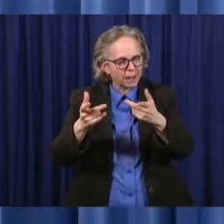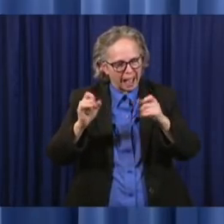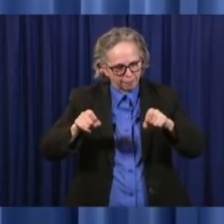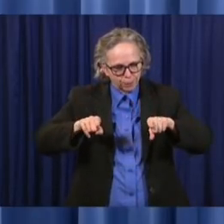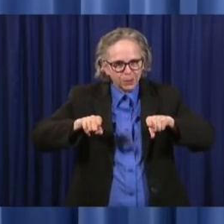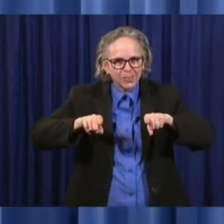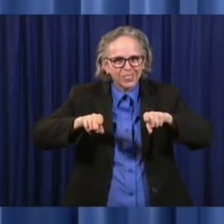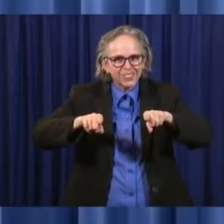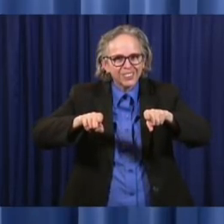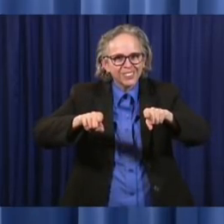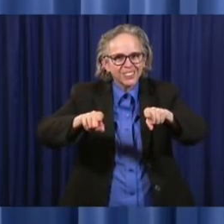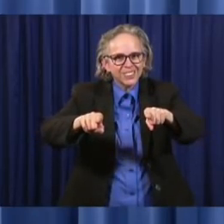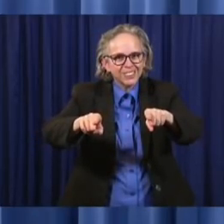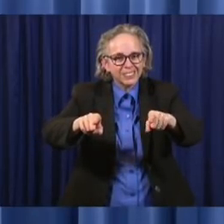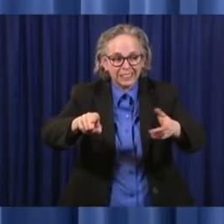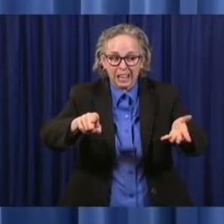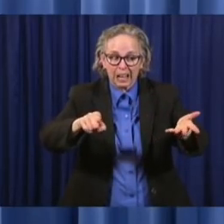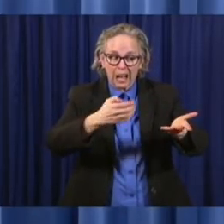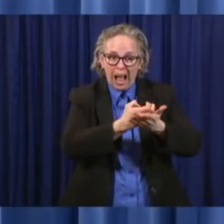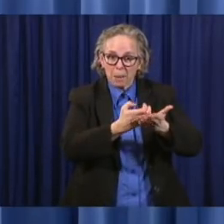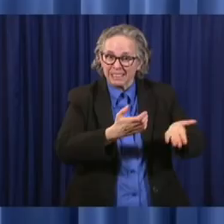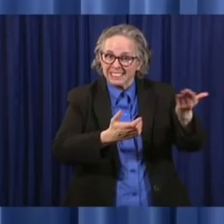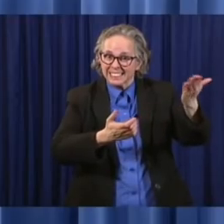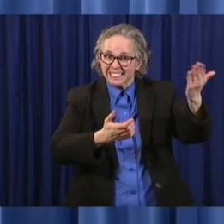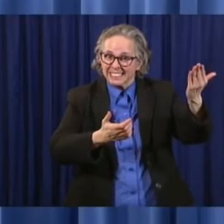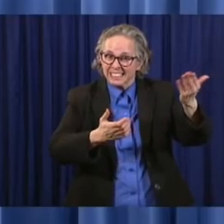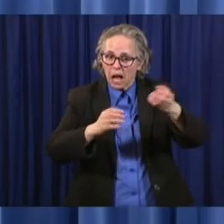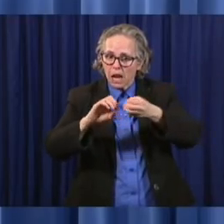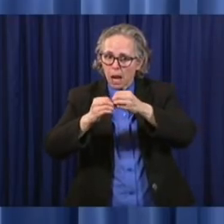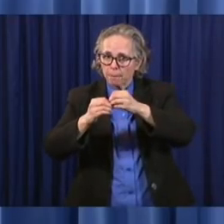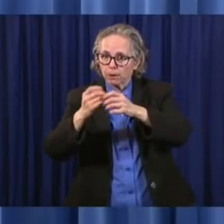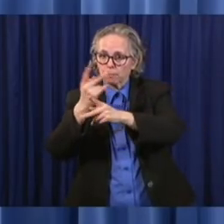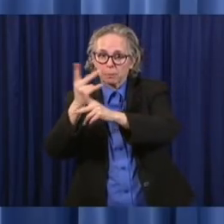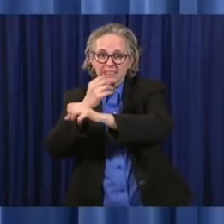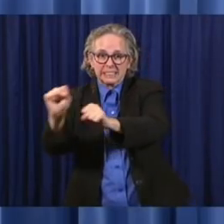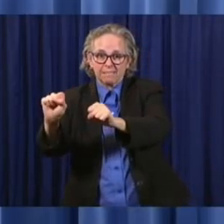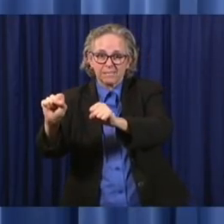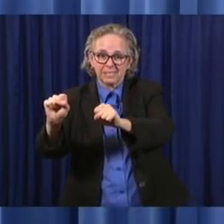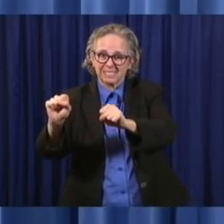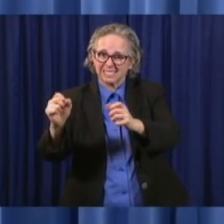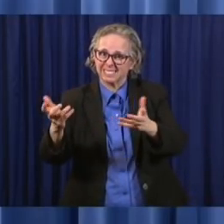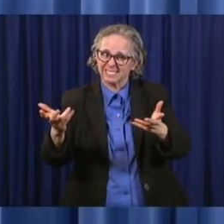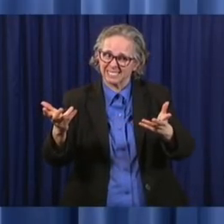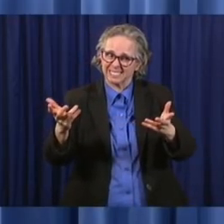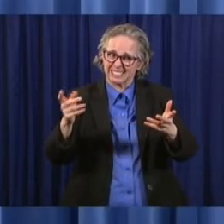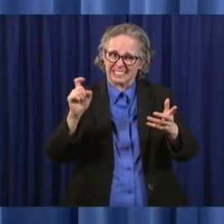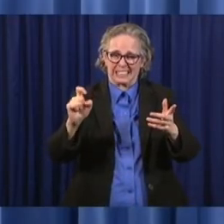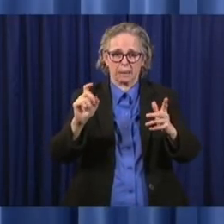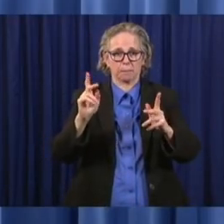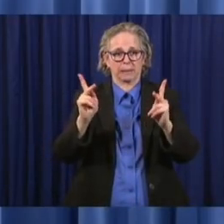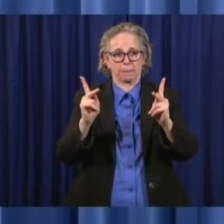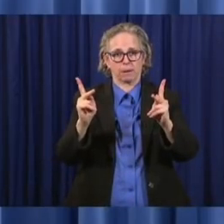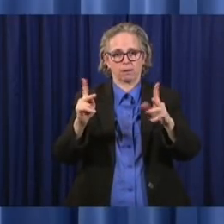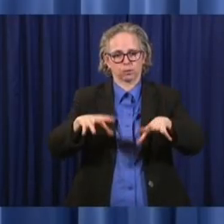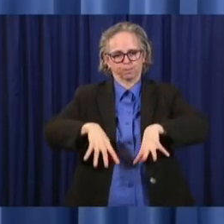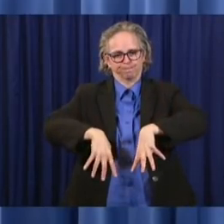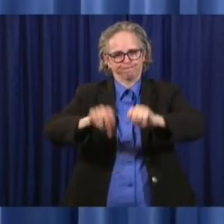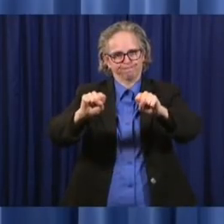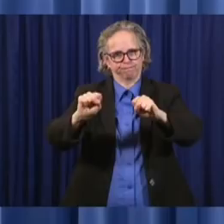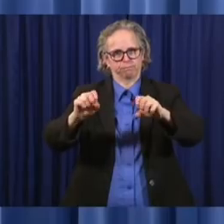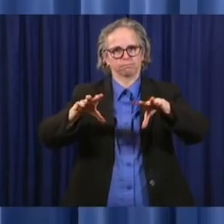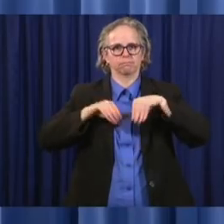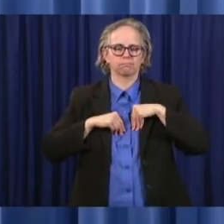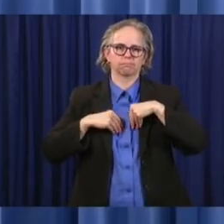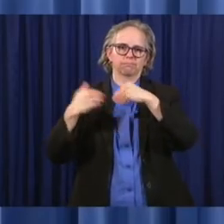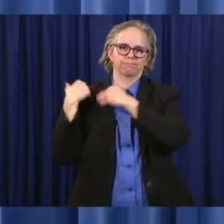economy back and at the same time stay safe, we're going to have more and more people every day are going to have to, when they go out, they